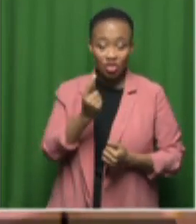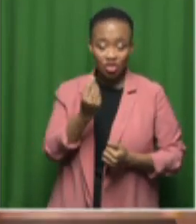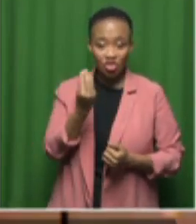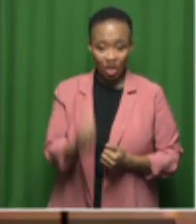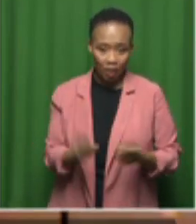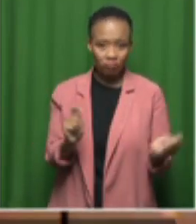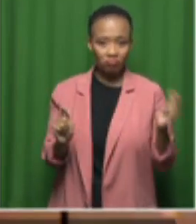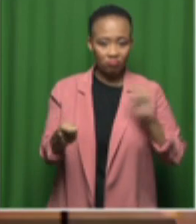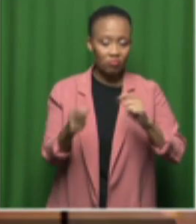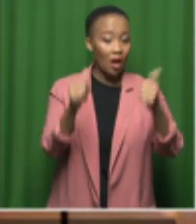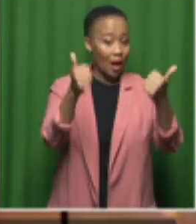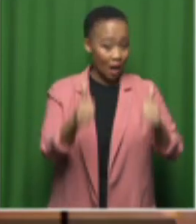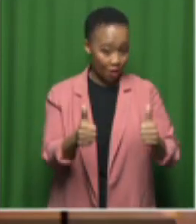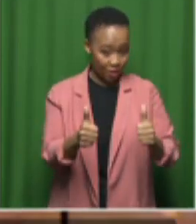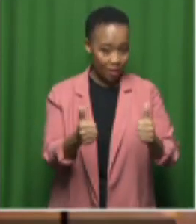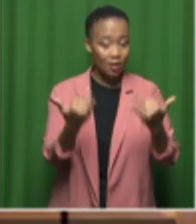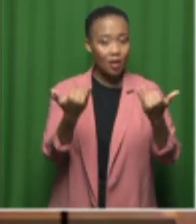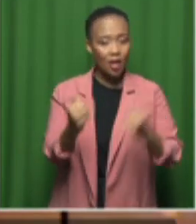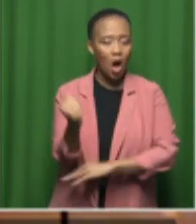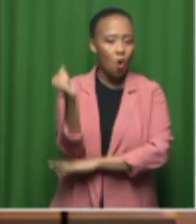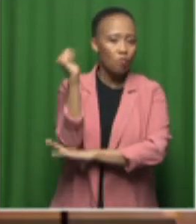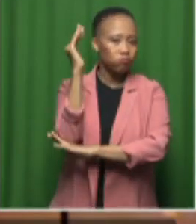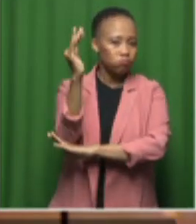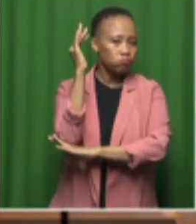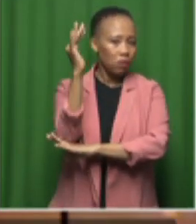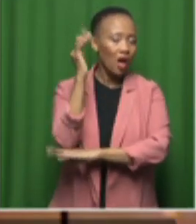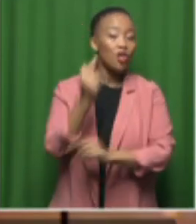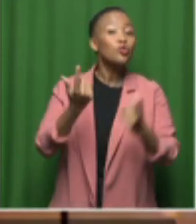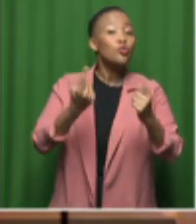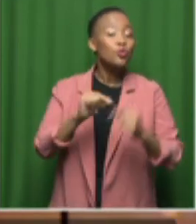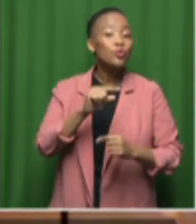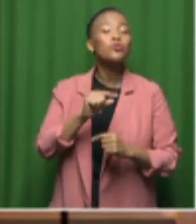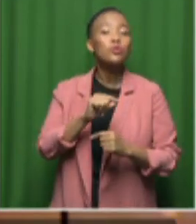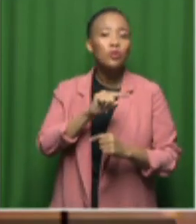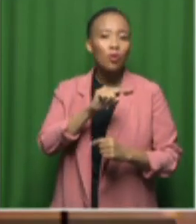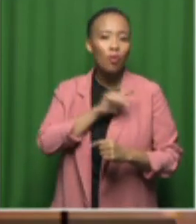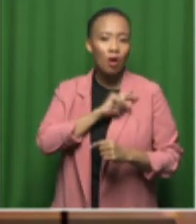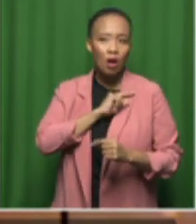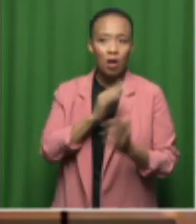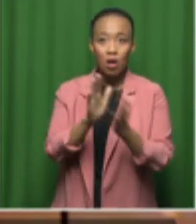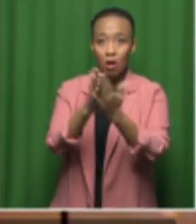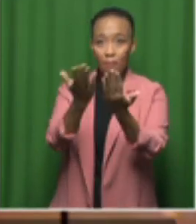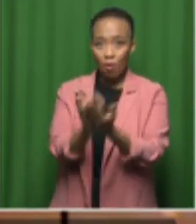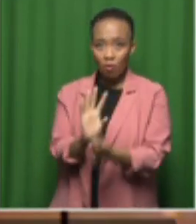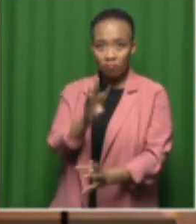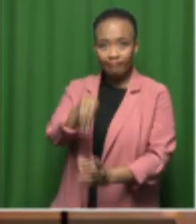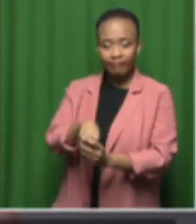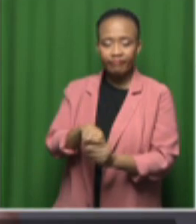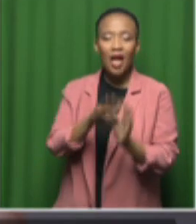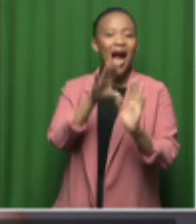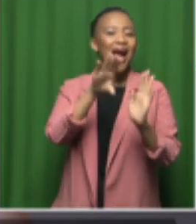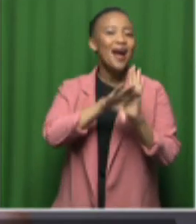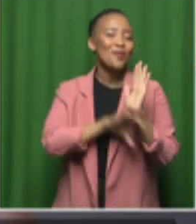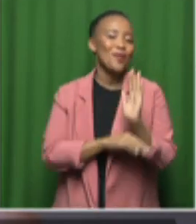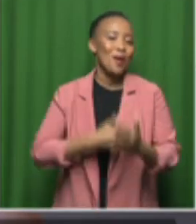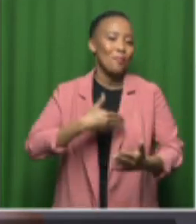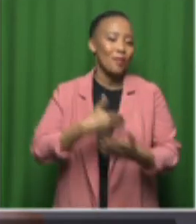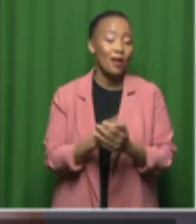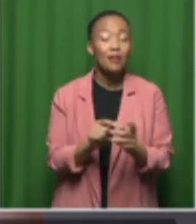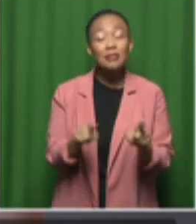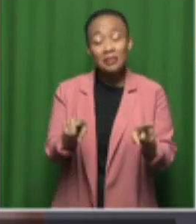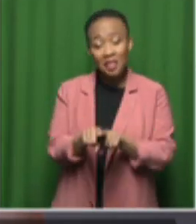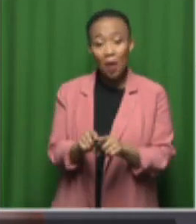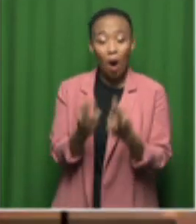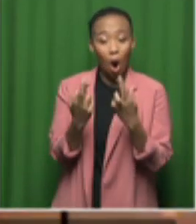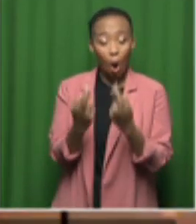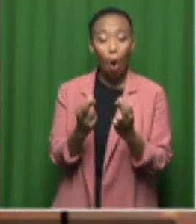doing presentations for that so that the book can be part of the curriculum. Okay, all right. But I hope this one also